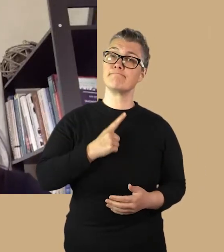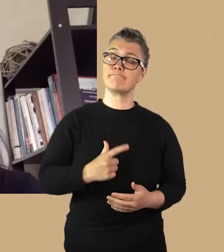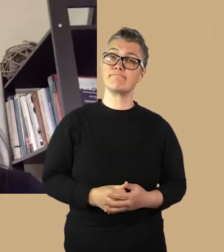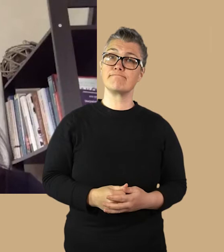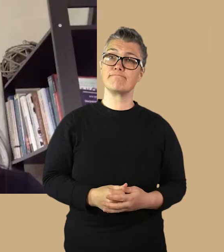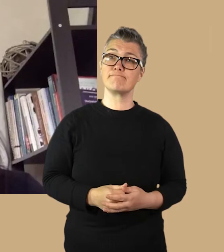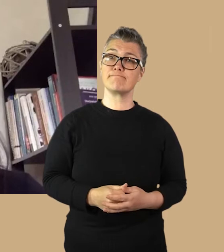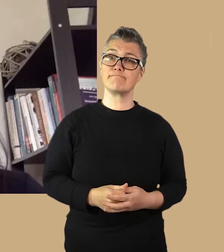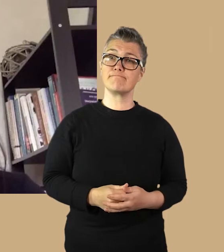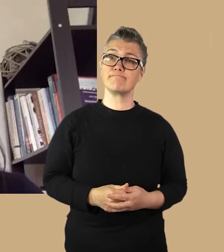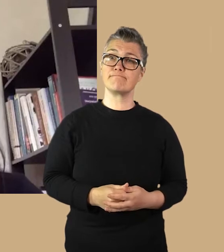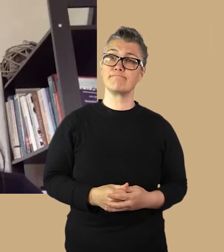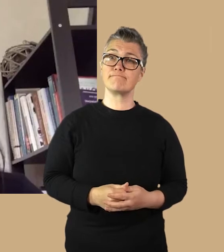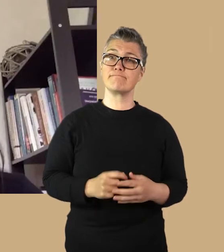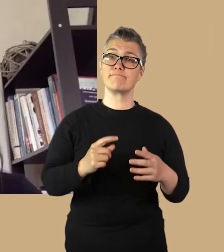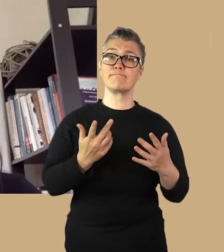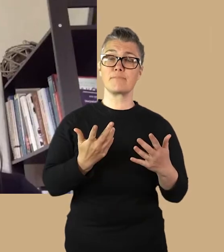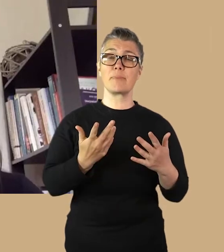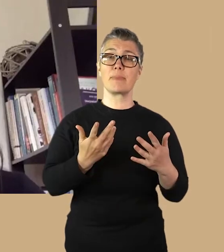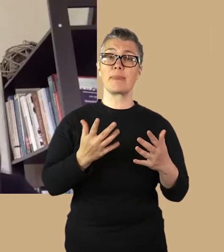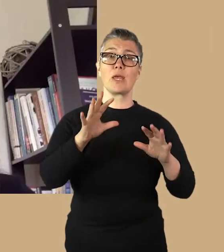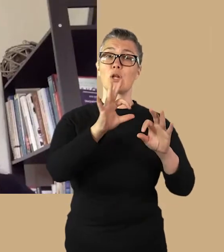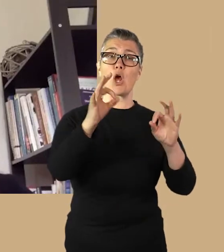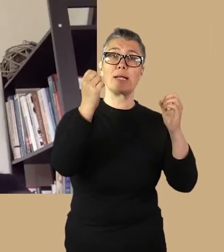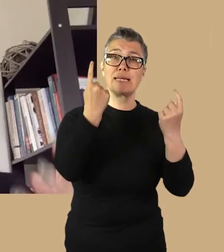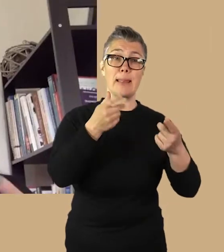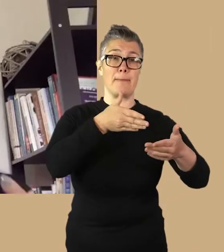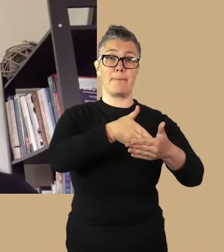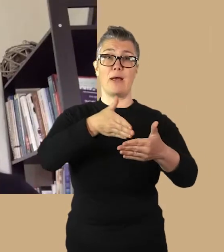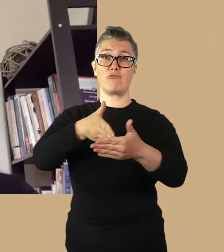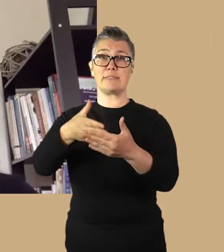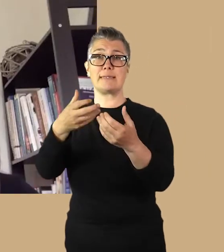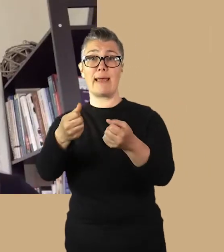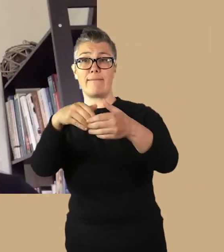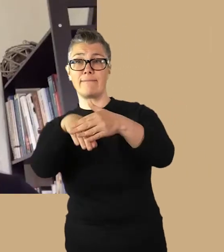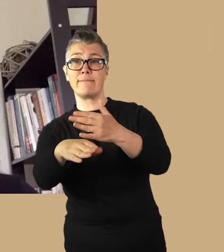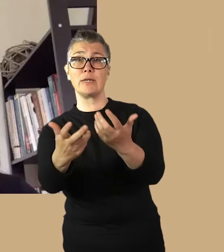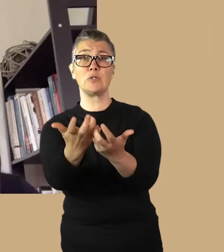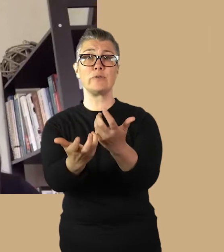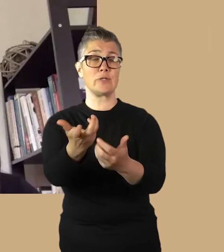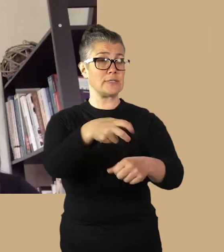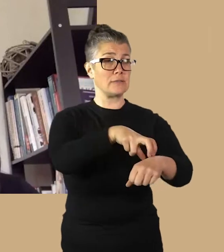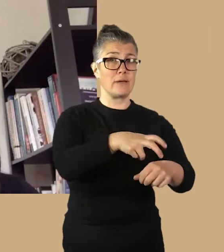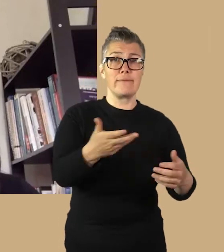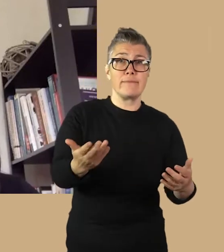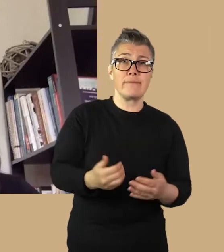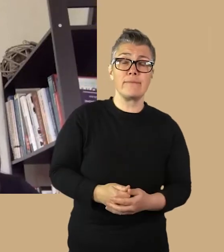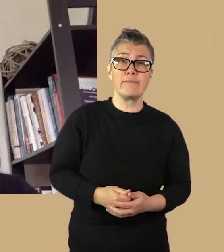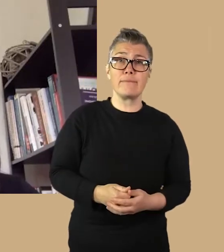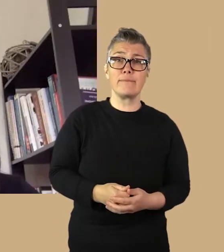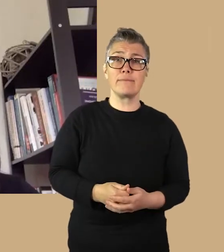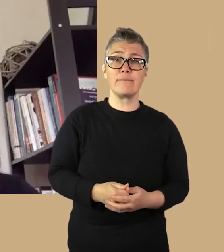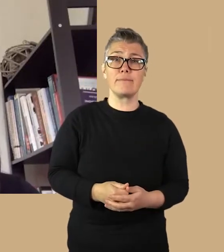because we don't understand the barriers that are out there in universities.